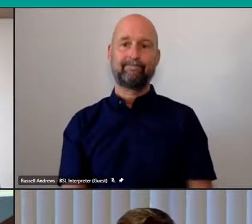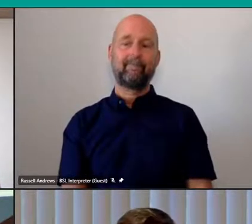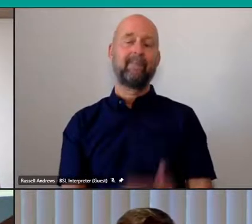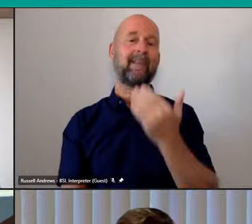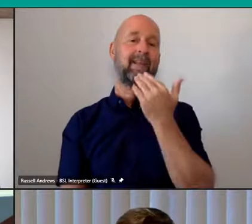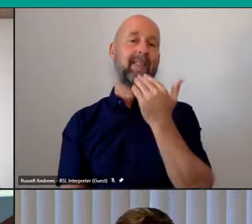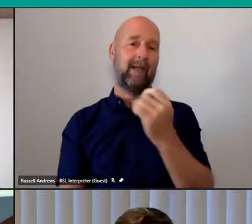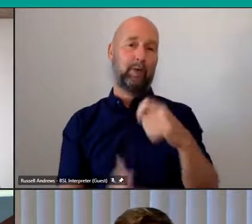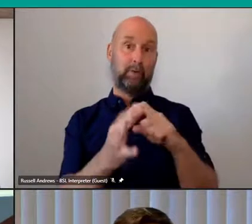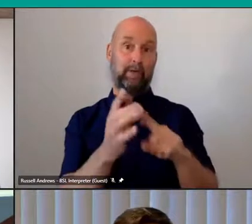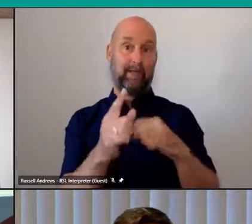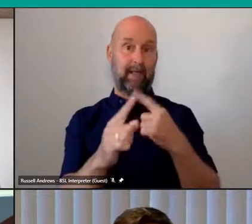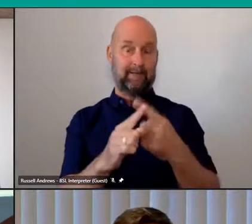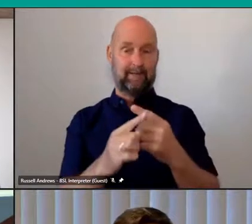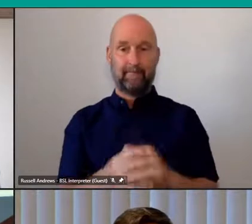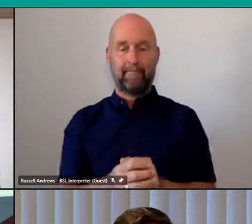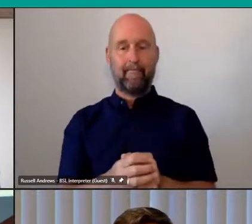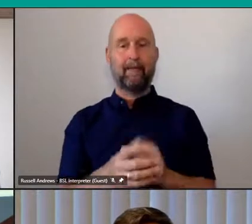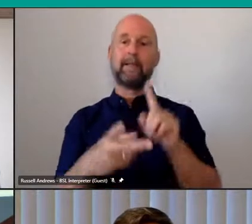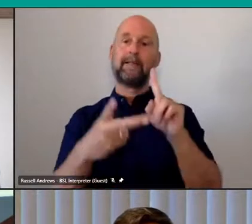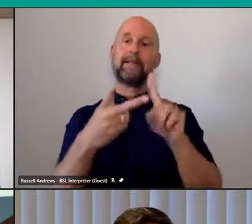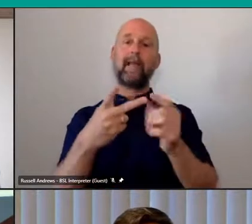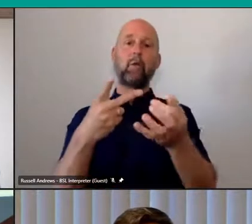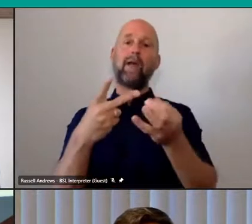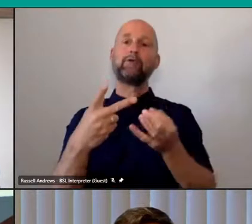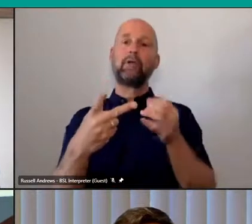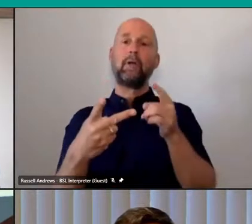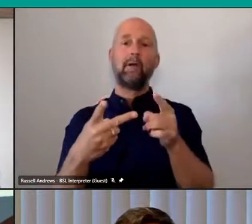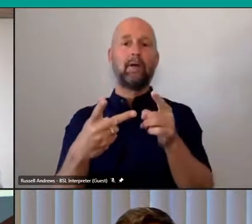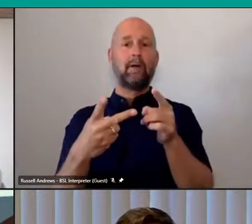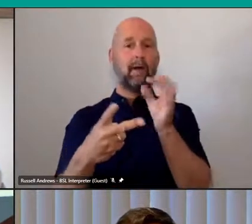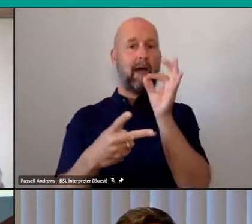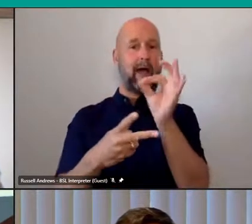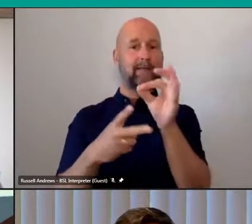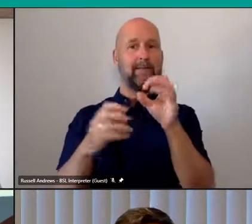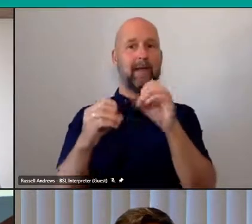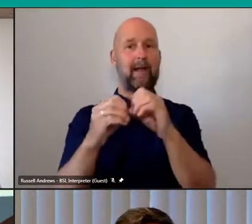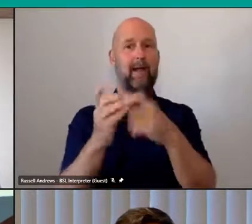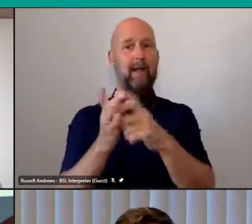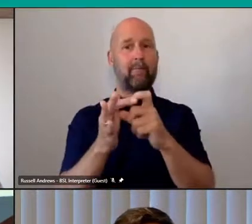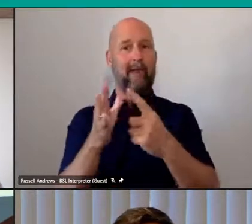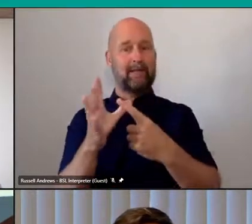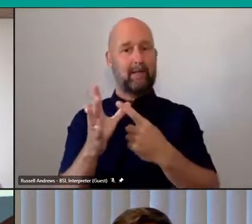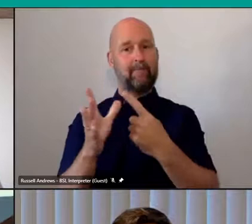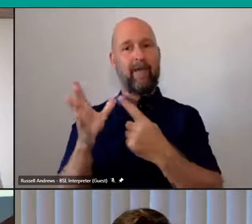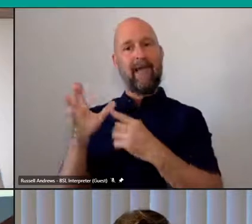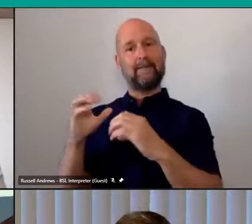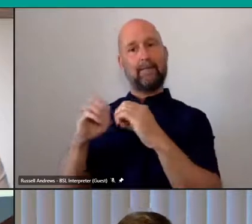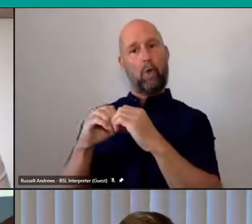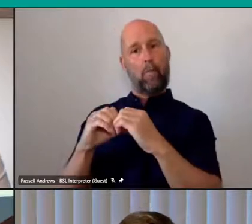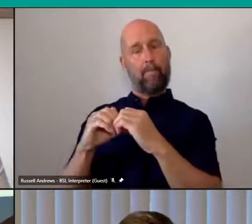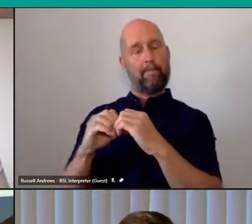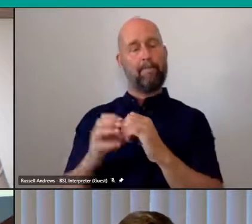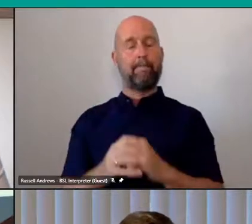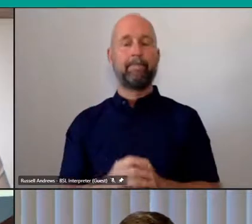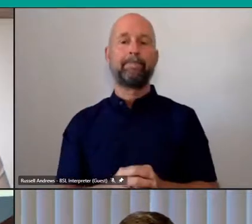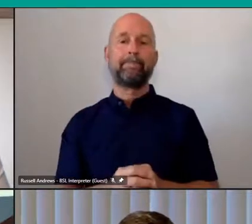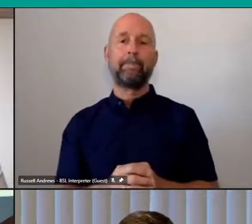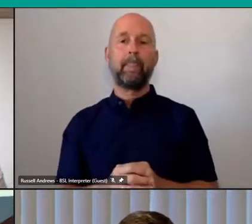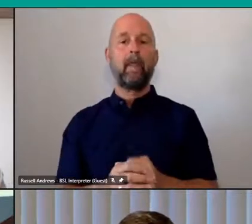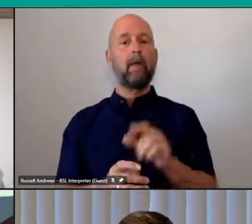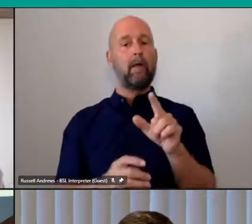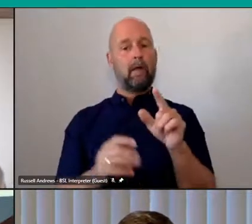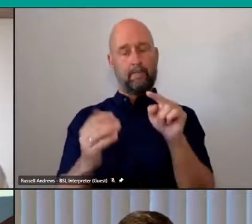Thanks, Kate. And I think this next question is maybe for Brenda and for Andy. And this is about ensuring that